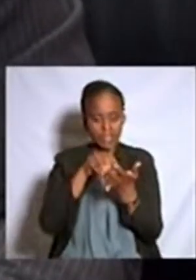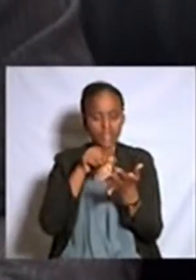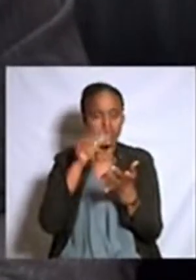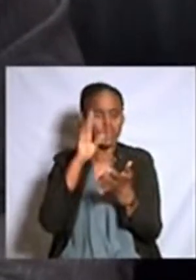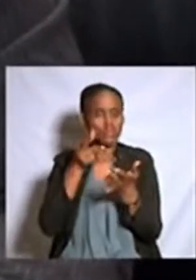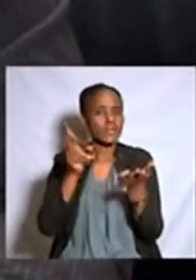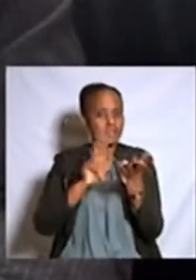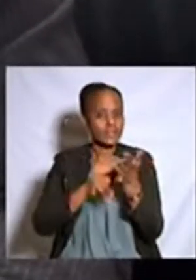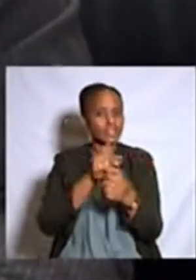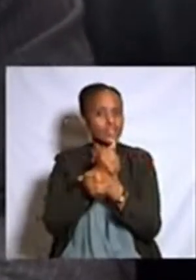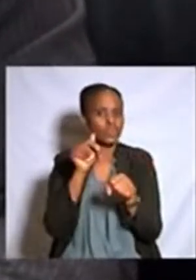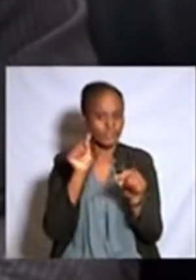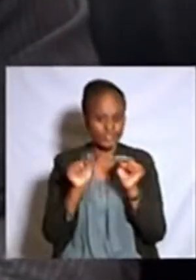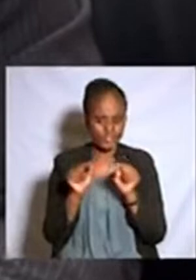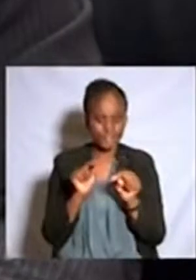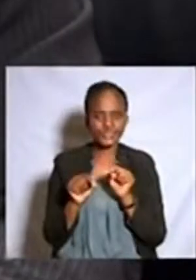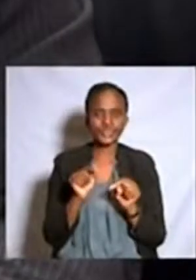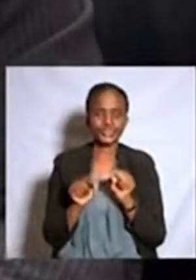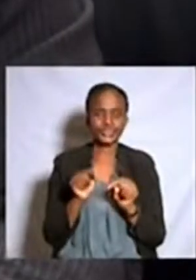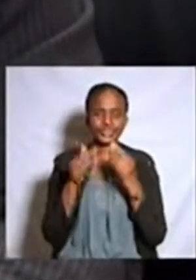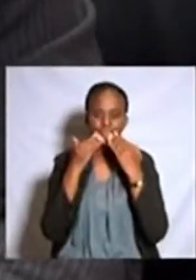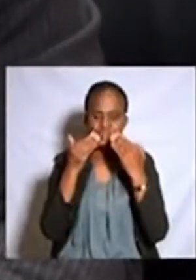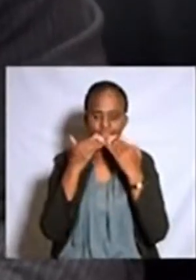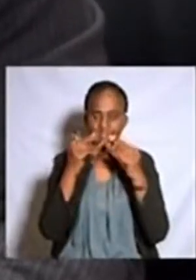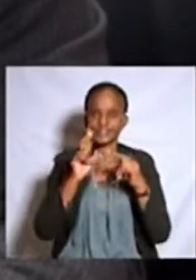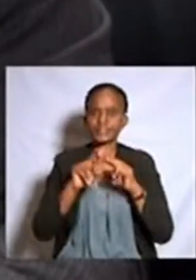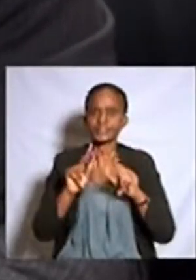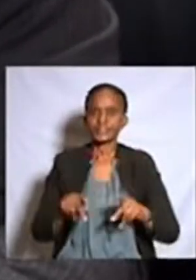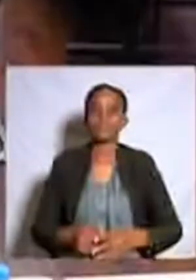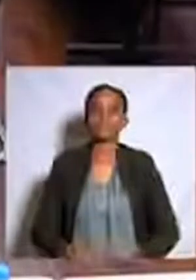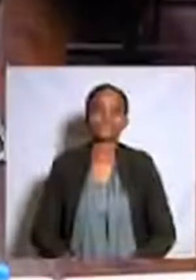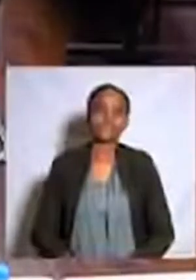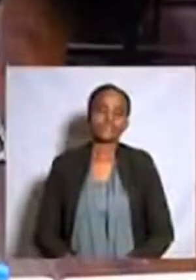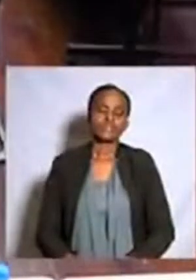indeed resolved soon? Thank you, Chairperson.